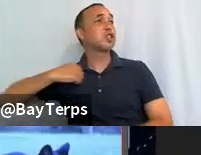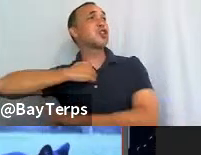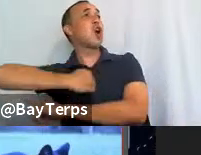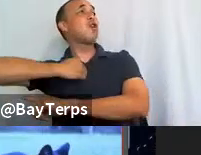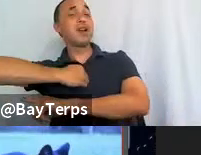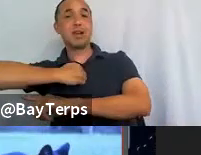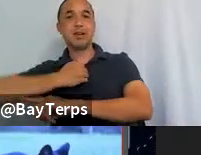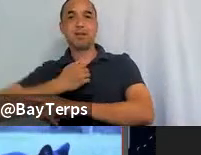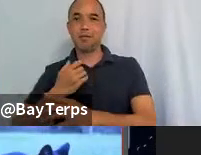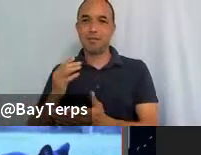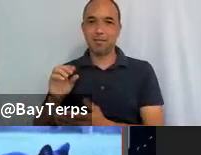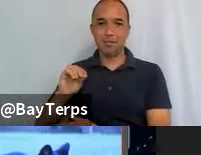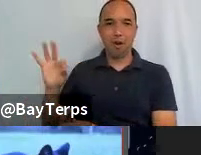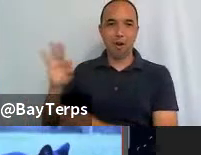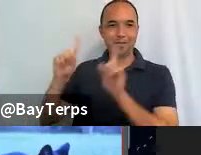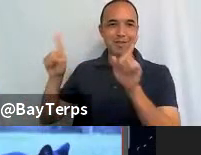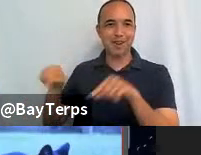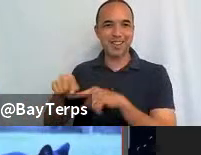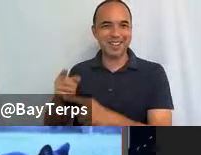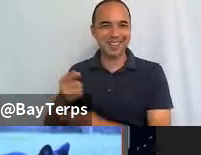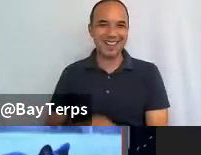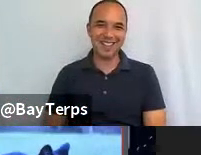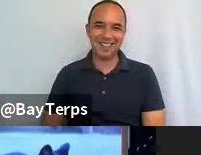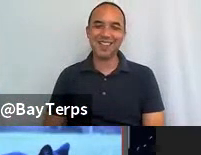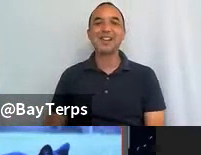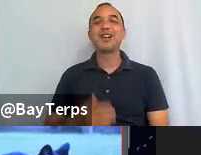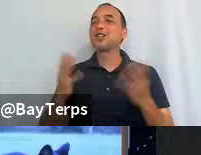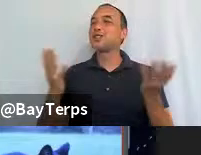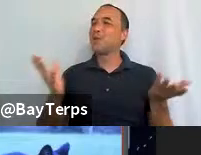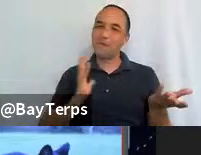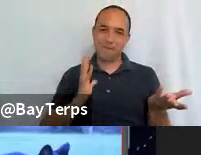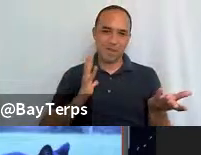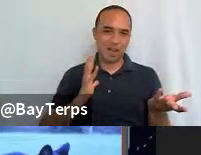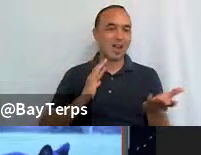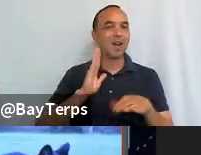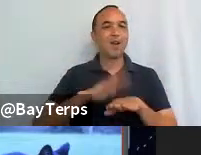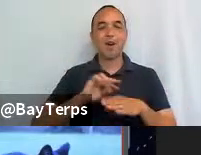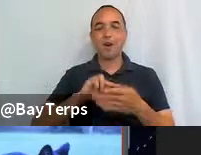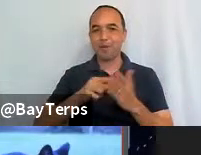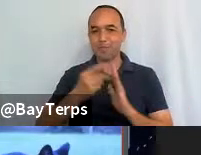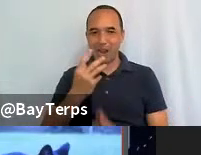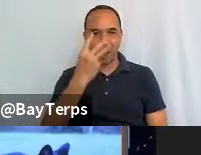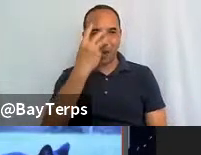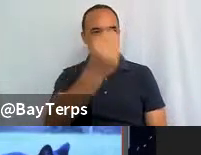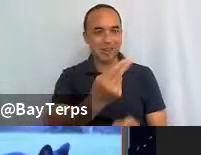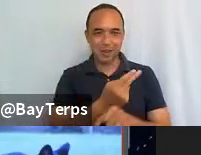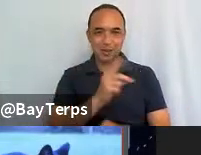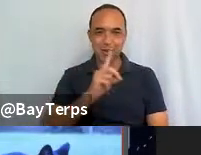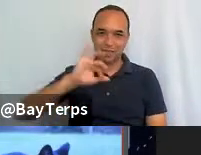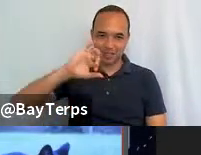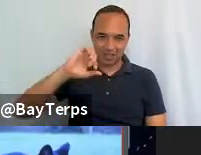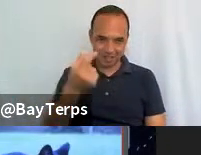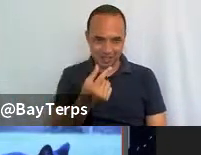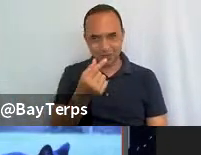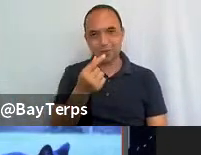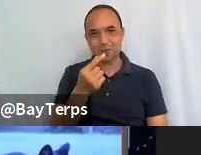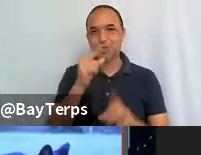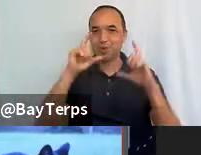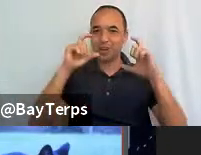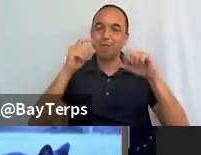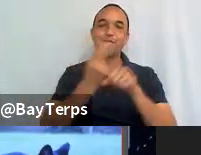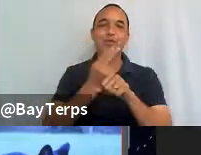So I did this on purpose. I went outside and I used our digital camera with an indoor lighting